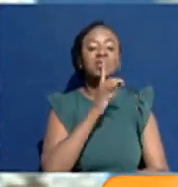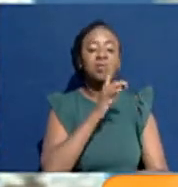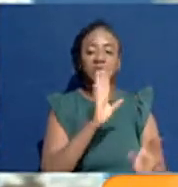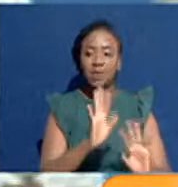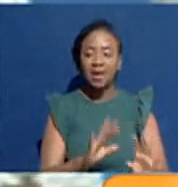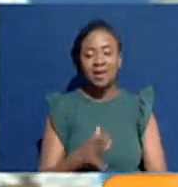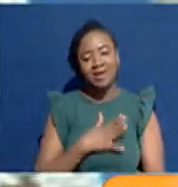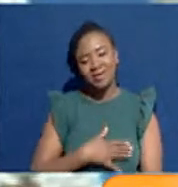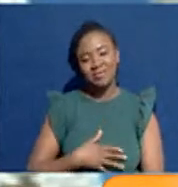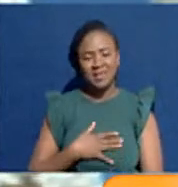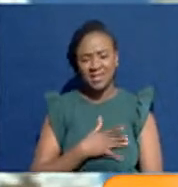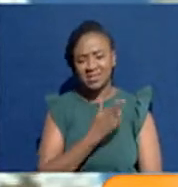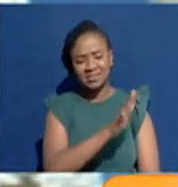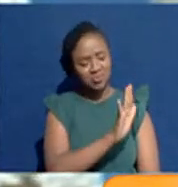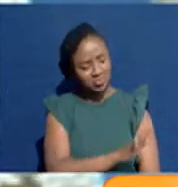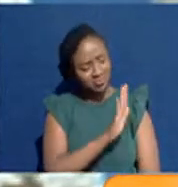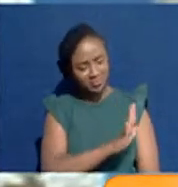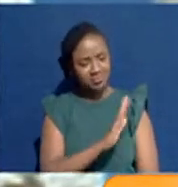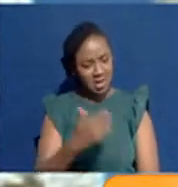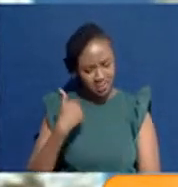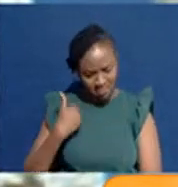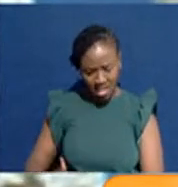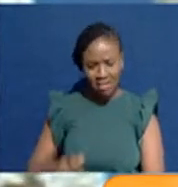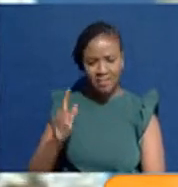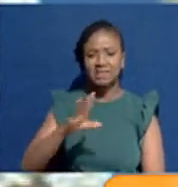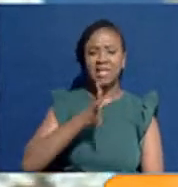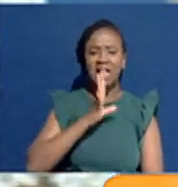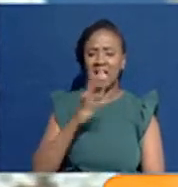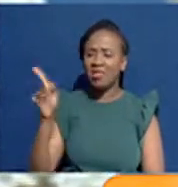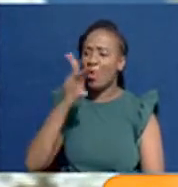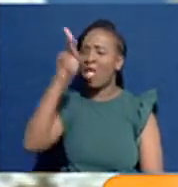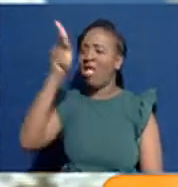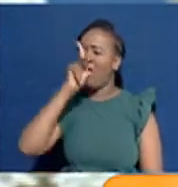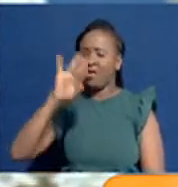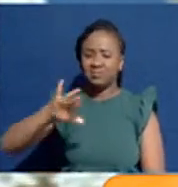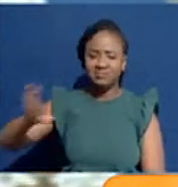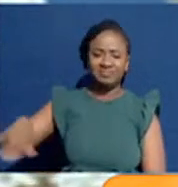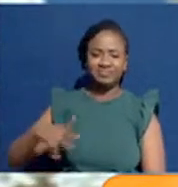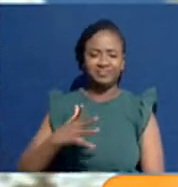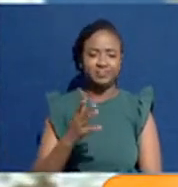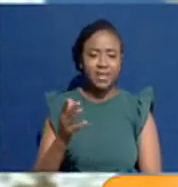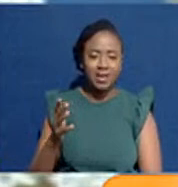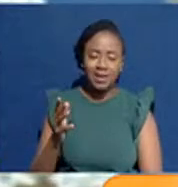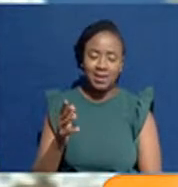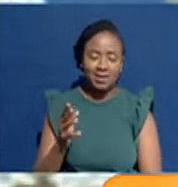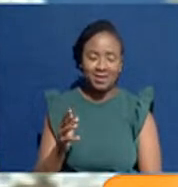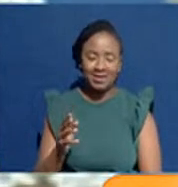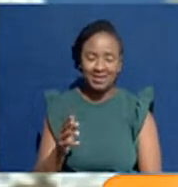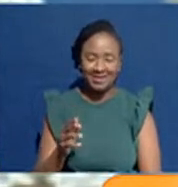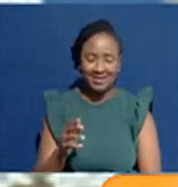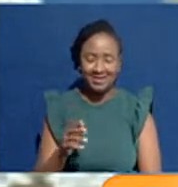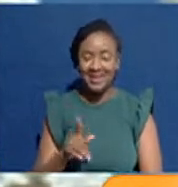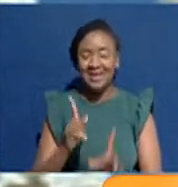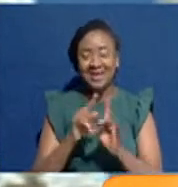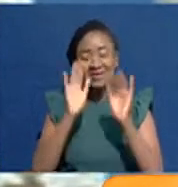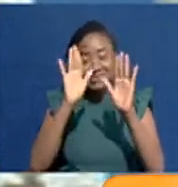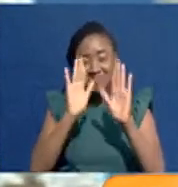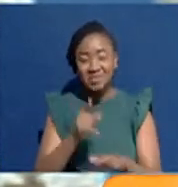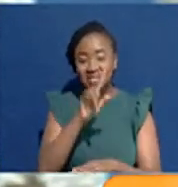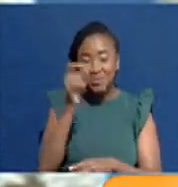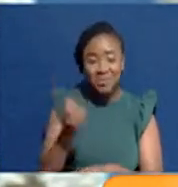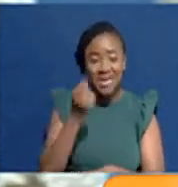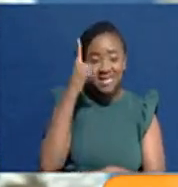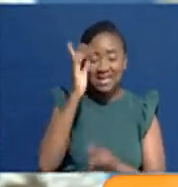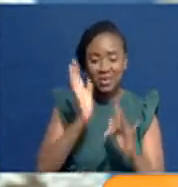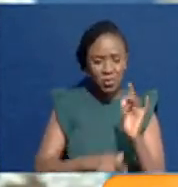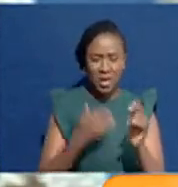in silence, Sam. Please, you need to protect me from this A-class. What we want people to understand, Sam, is that you cannot have a conversation